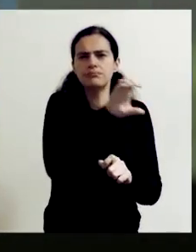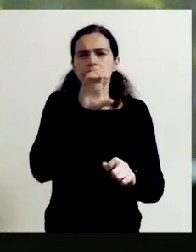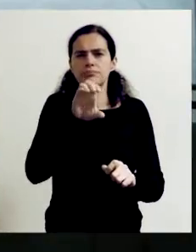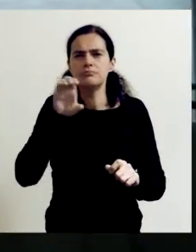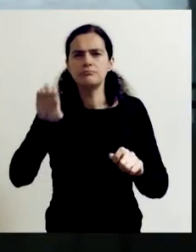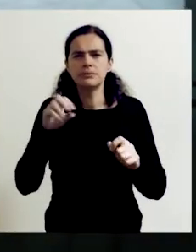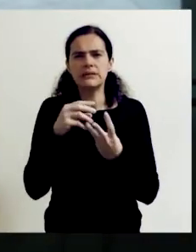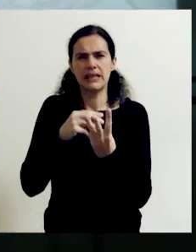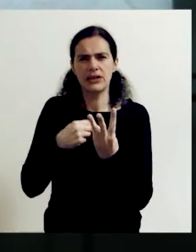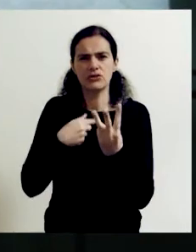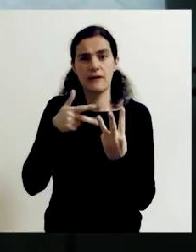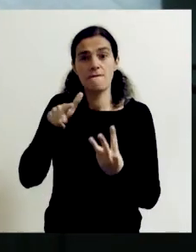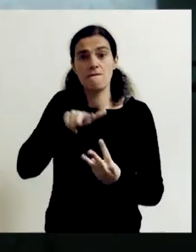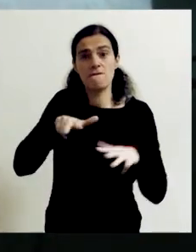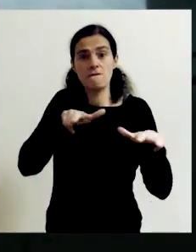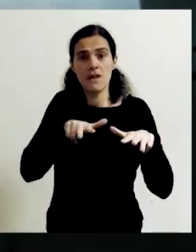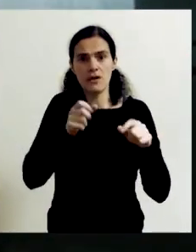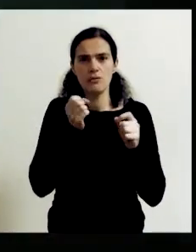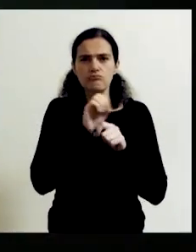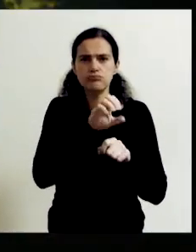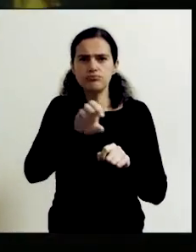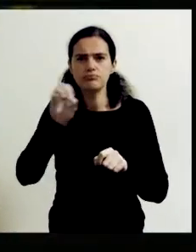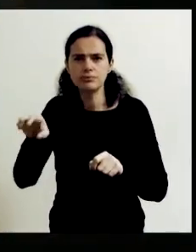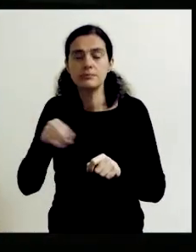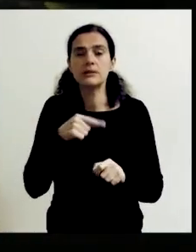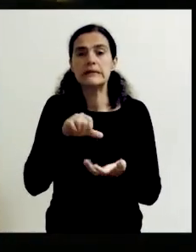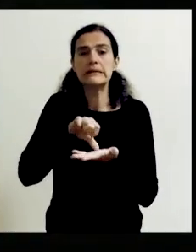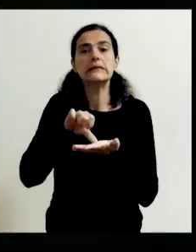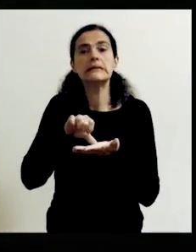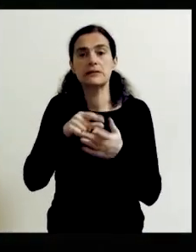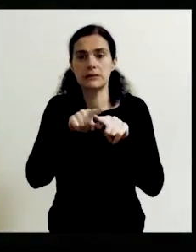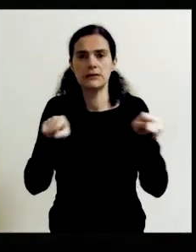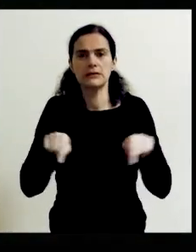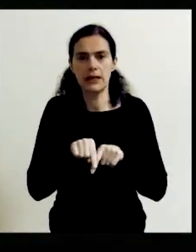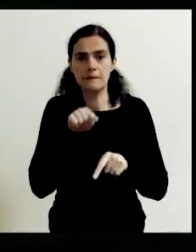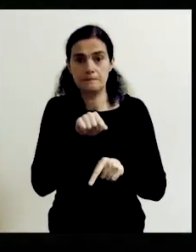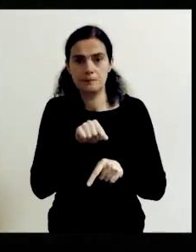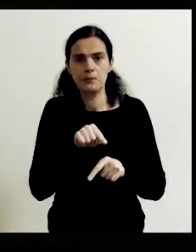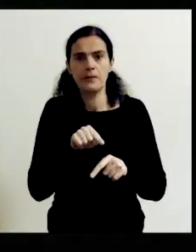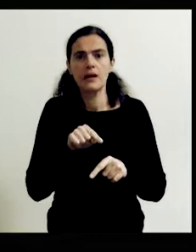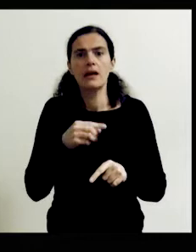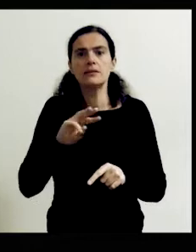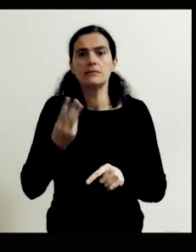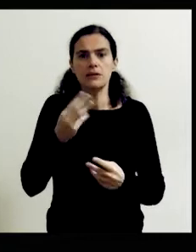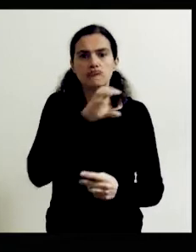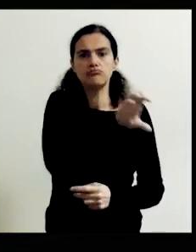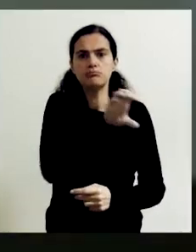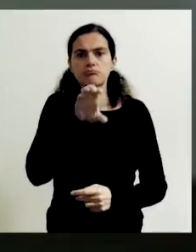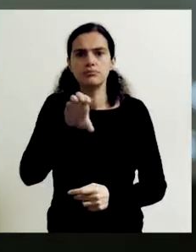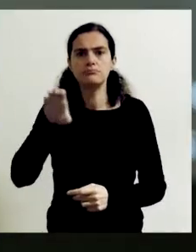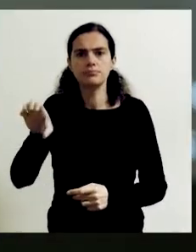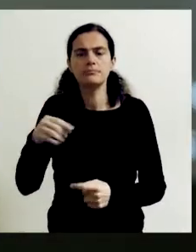triptych of video projection at the center of the room. On these